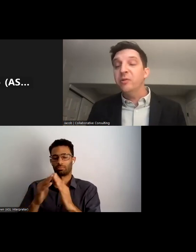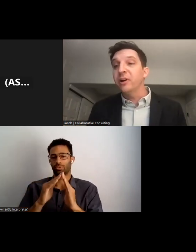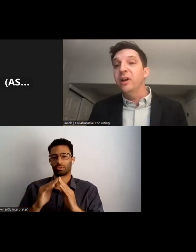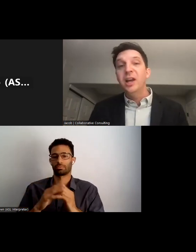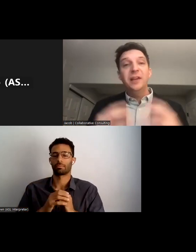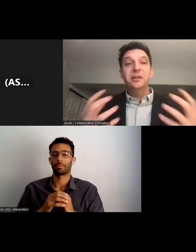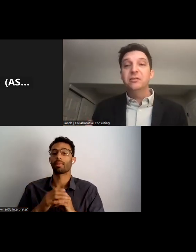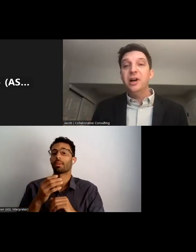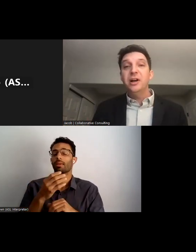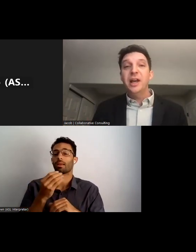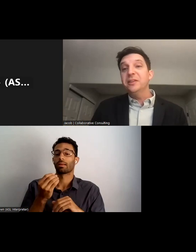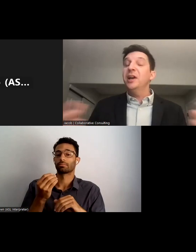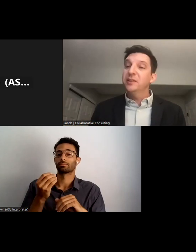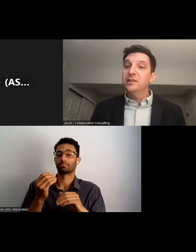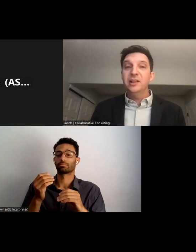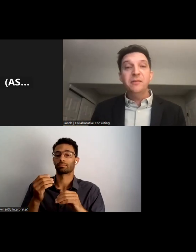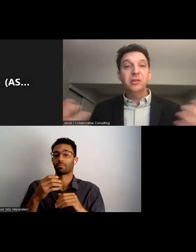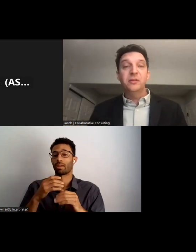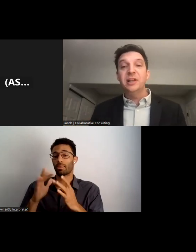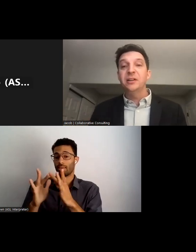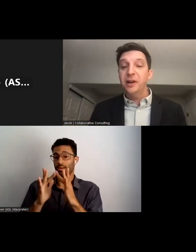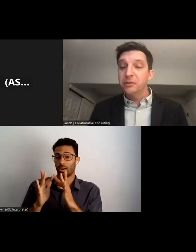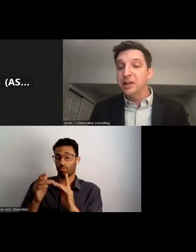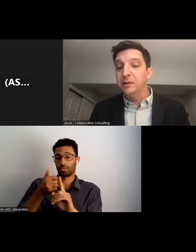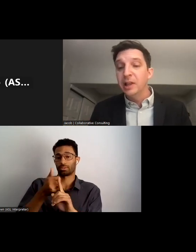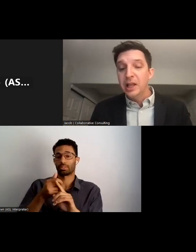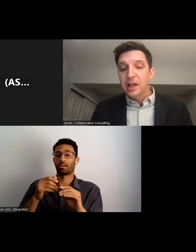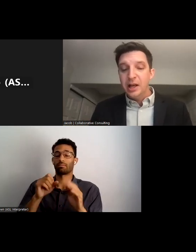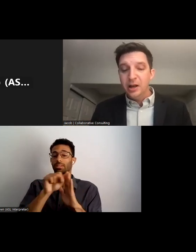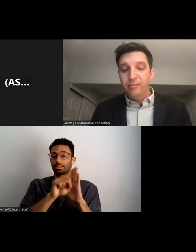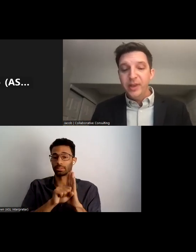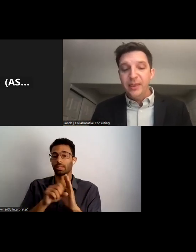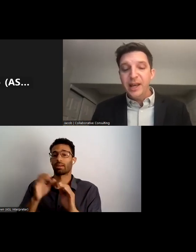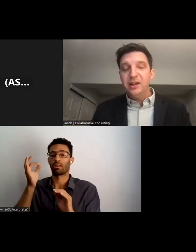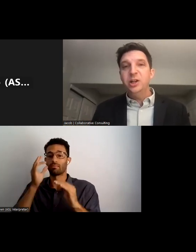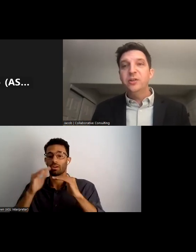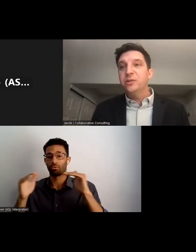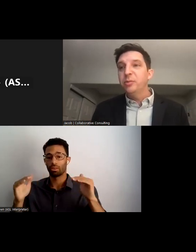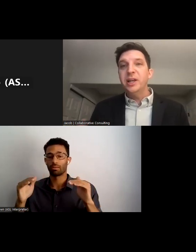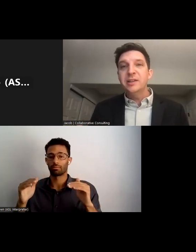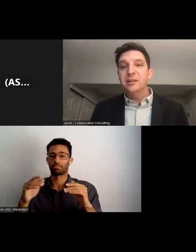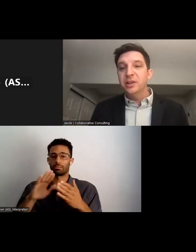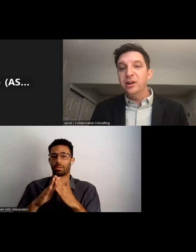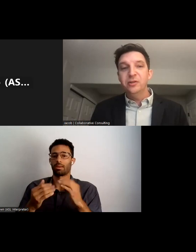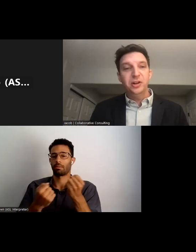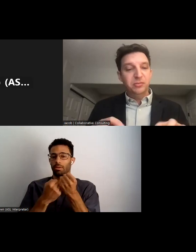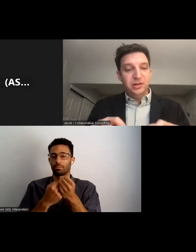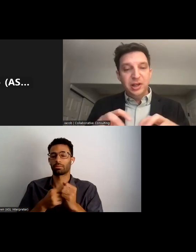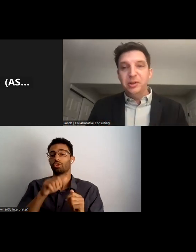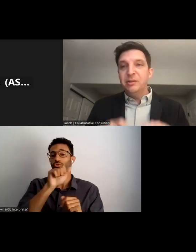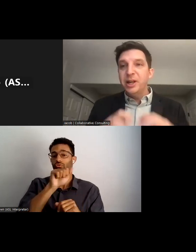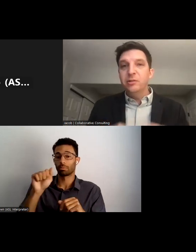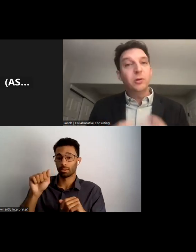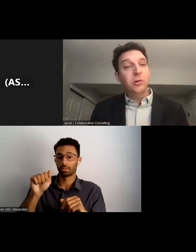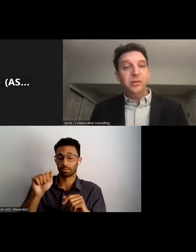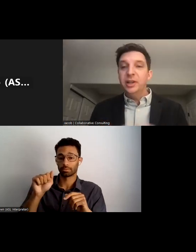Aging Network at the state level or even at the federal level. And that the AAAs, given their